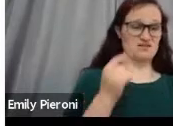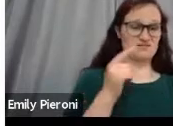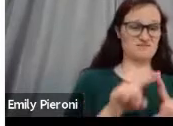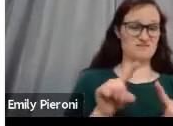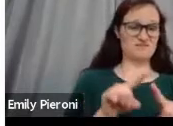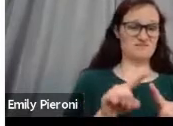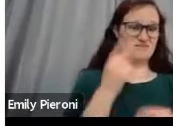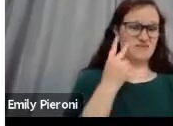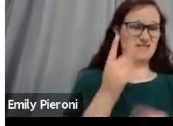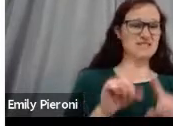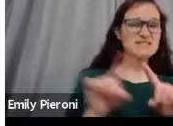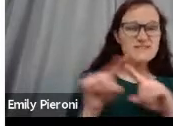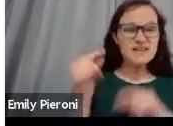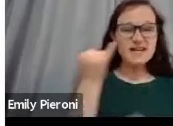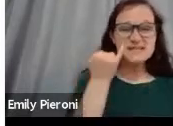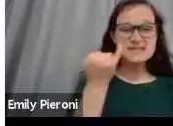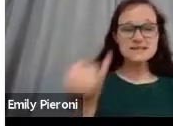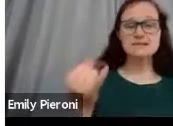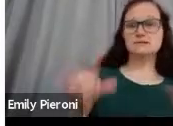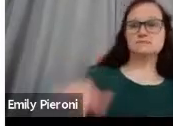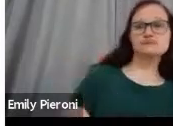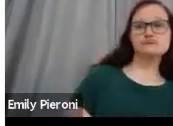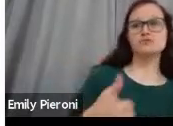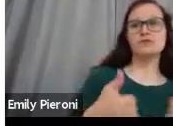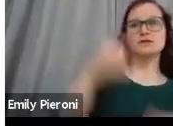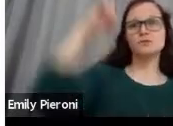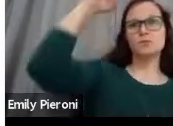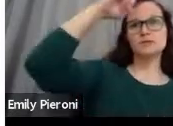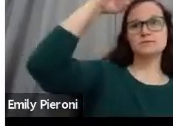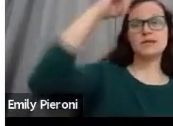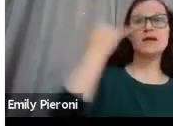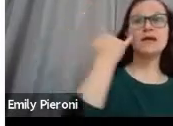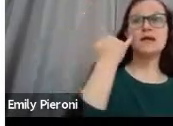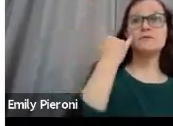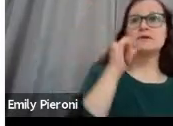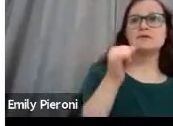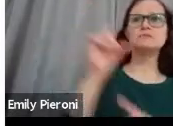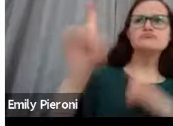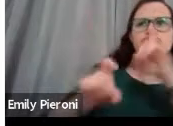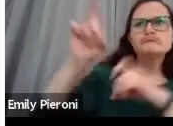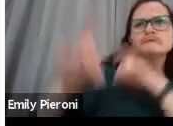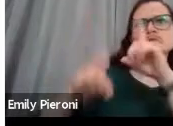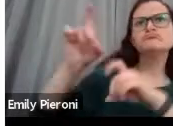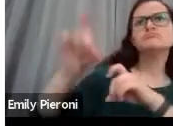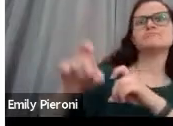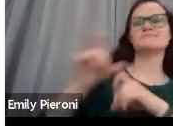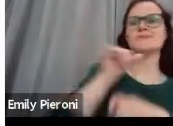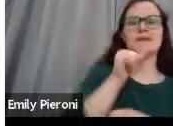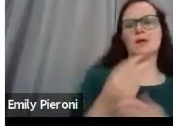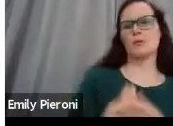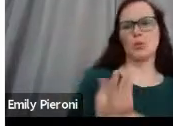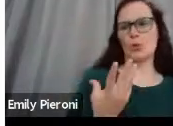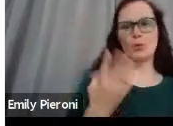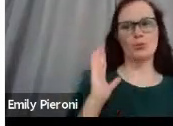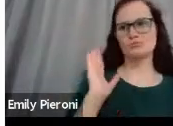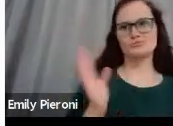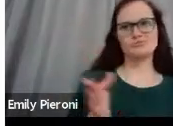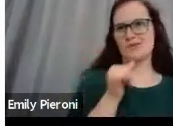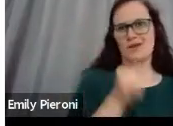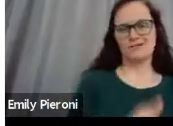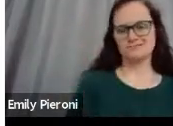wisdom. We can't grow in knowledge if we don't challenge it, and being able to talk with other people about it through